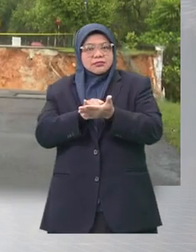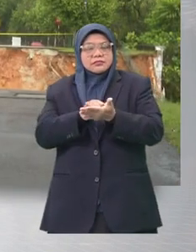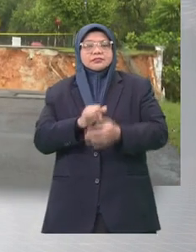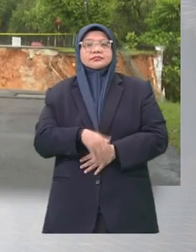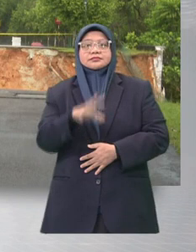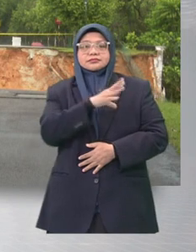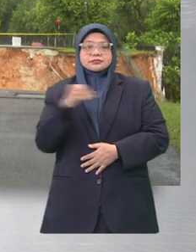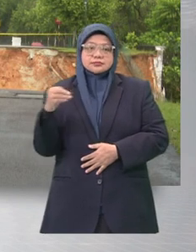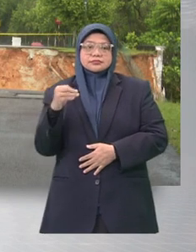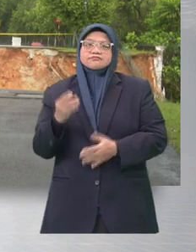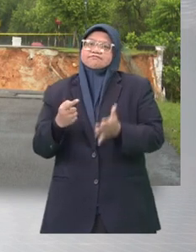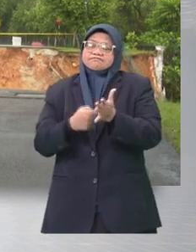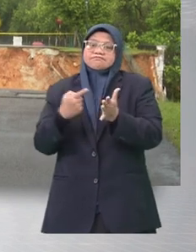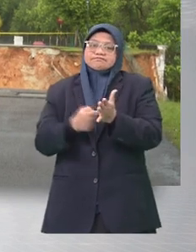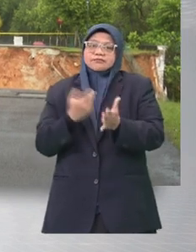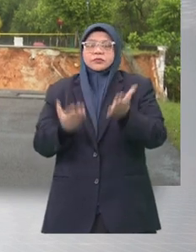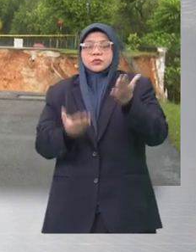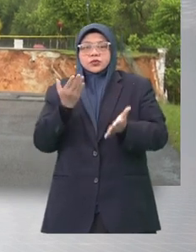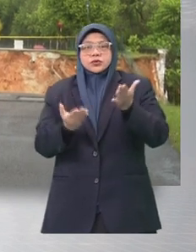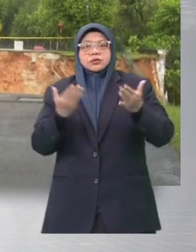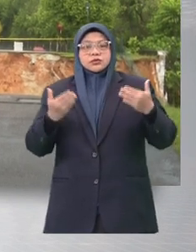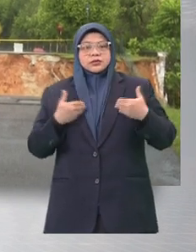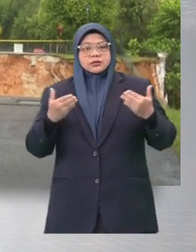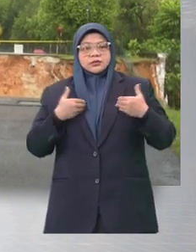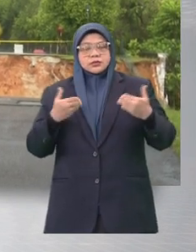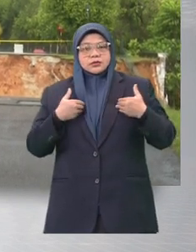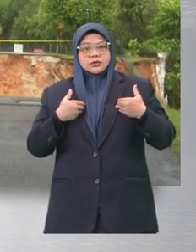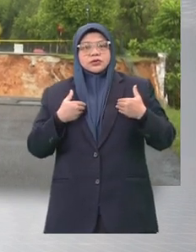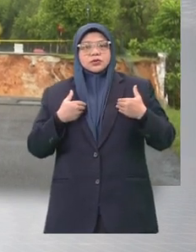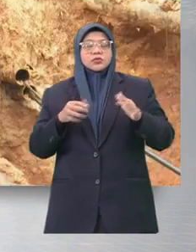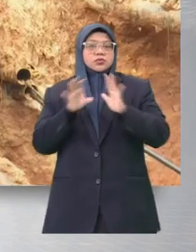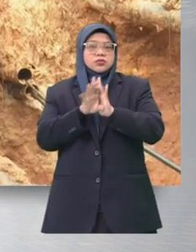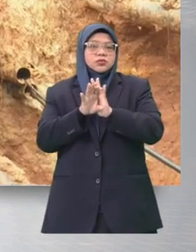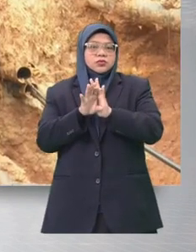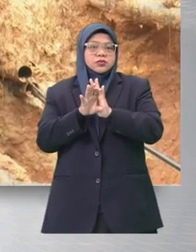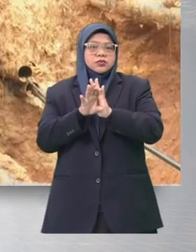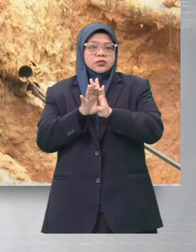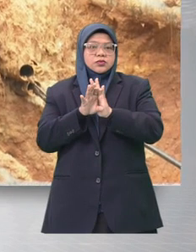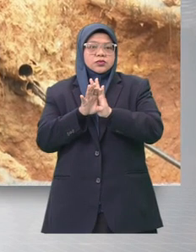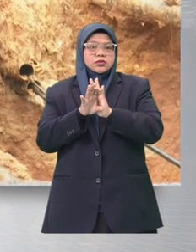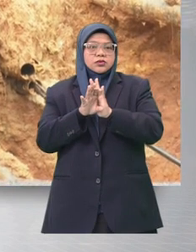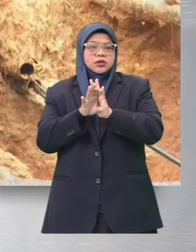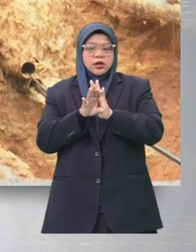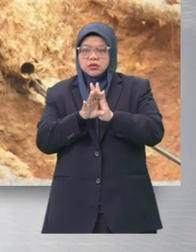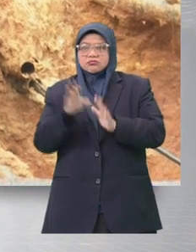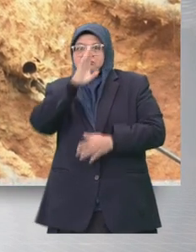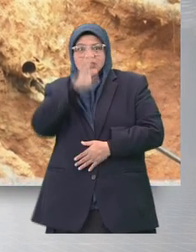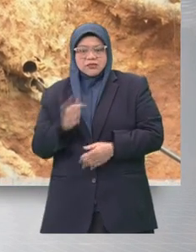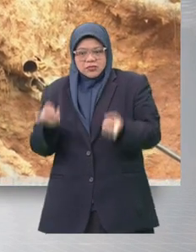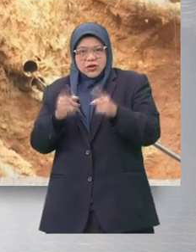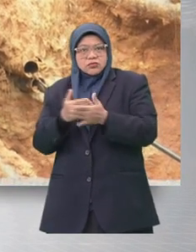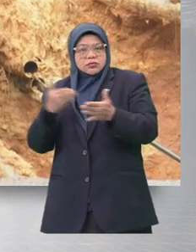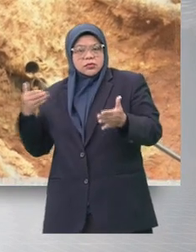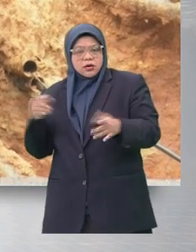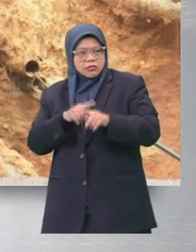And then mungkin kadang-kadang it will bertakung. So there will be sort of like water. It never happened before, tapi